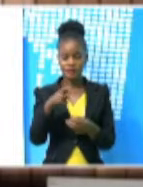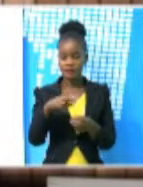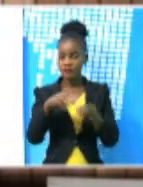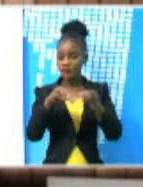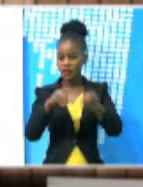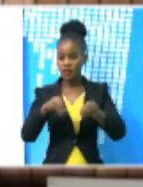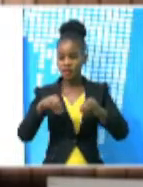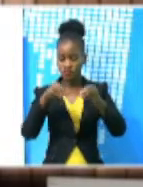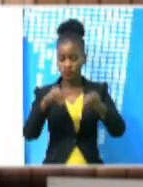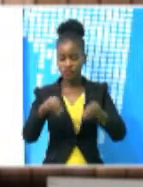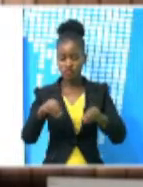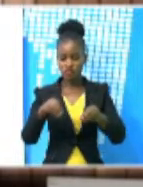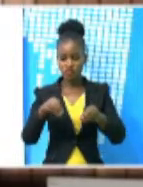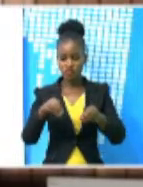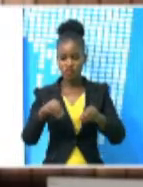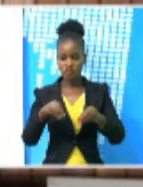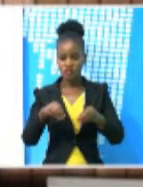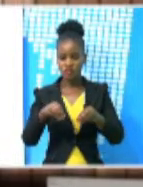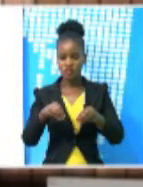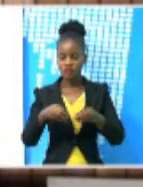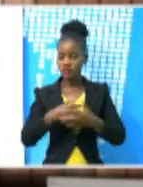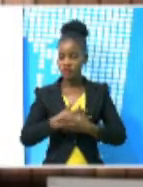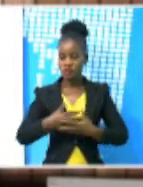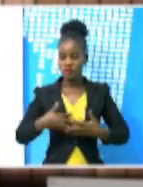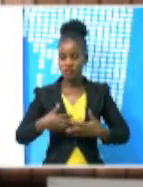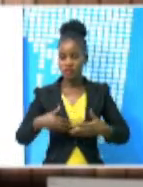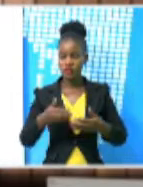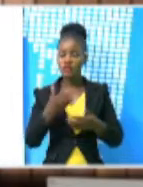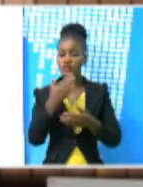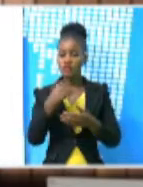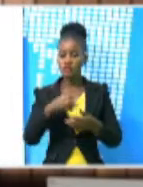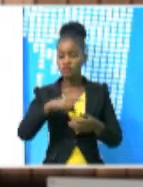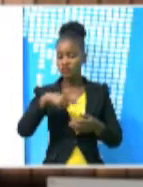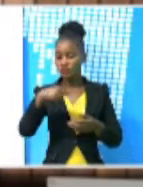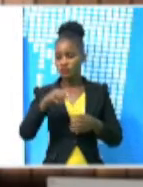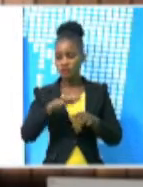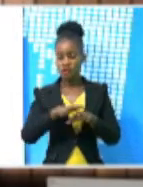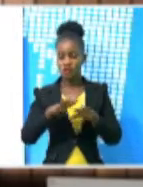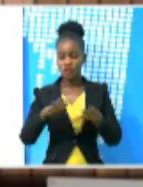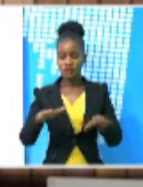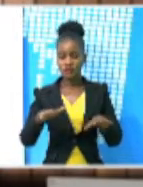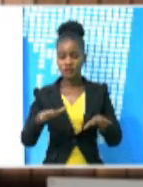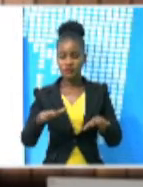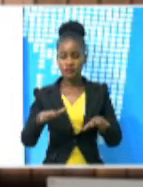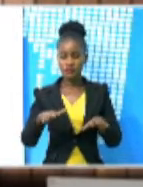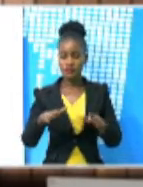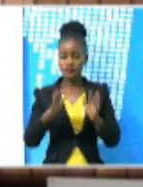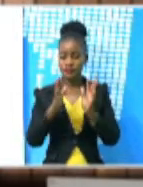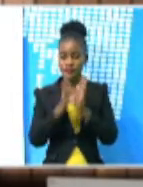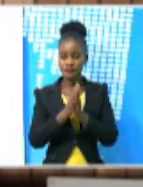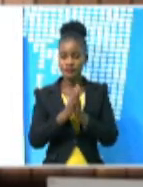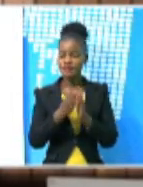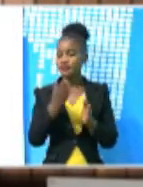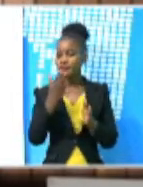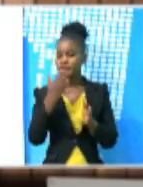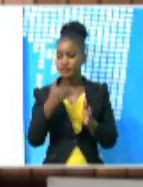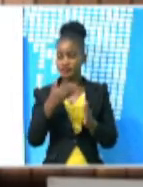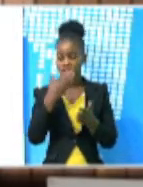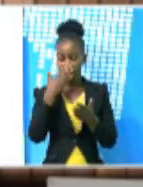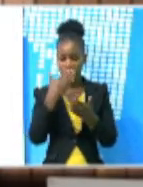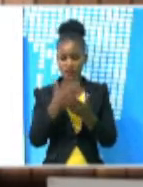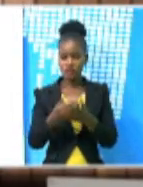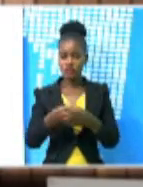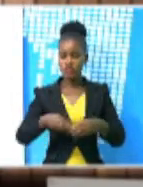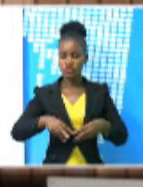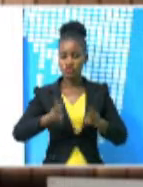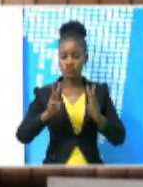agricultural and animal products, all need to be moved to markets, and they need good